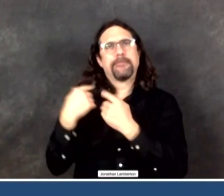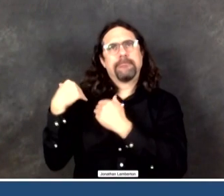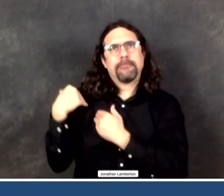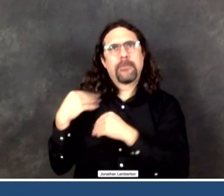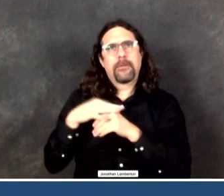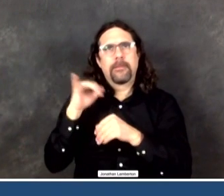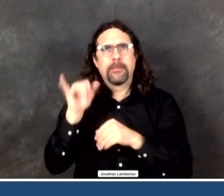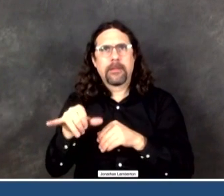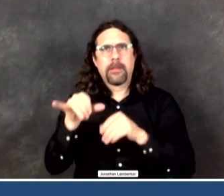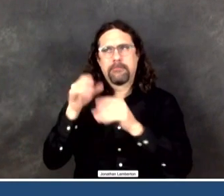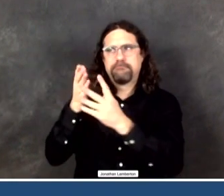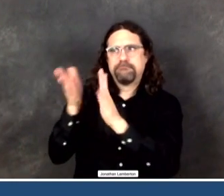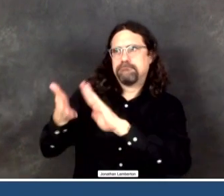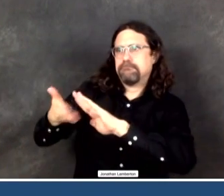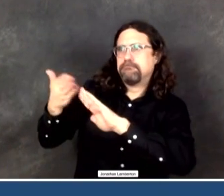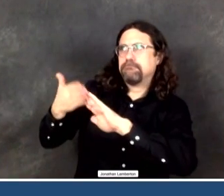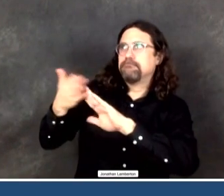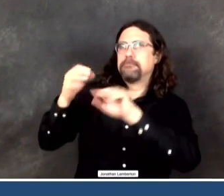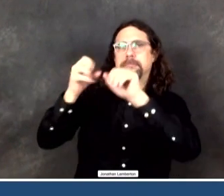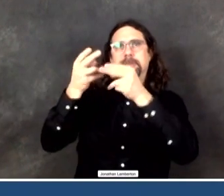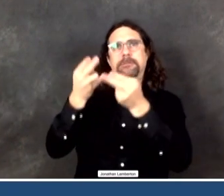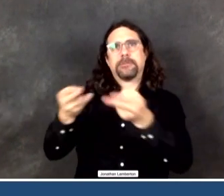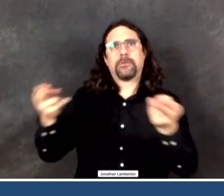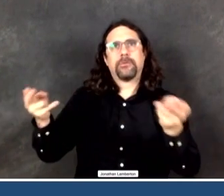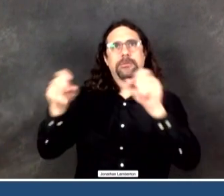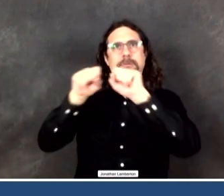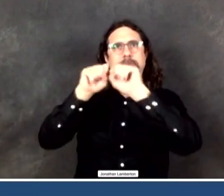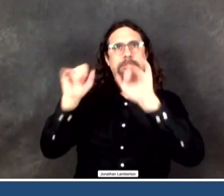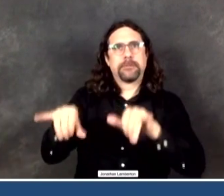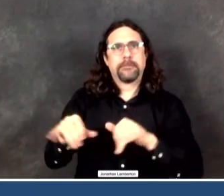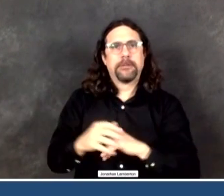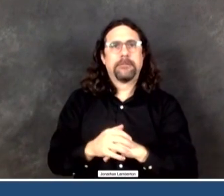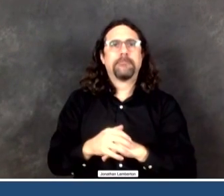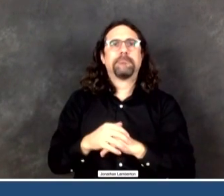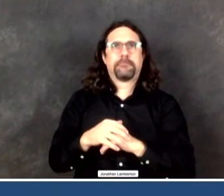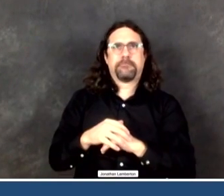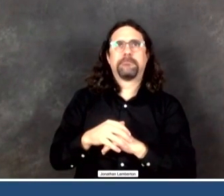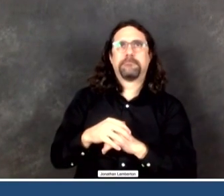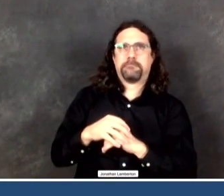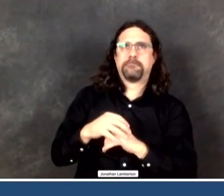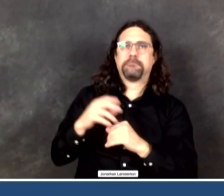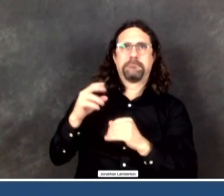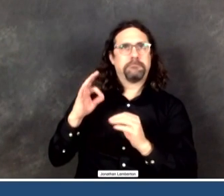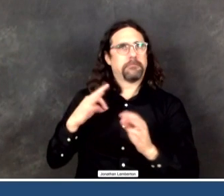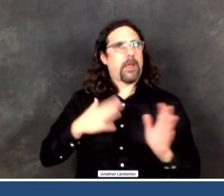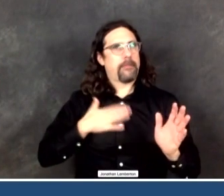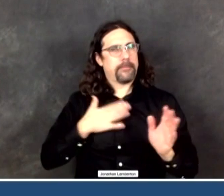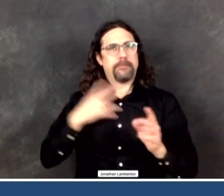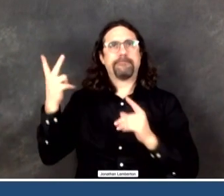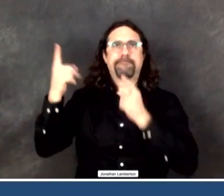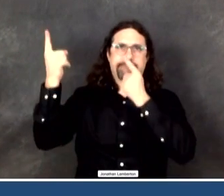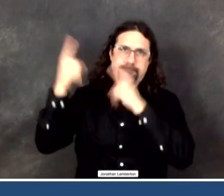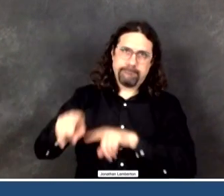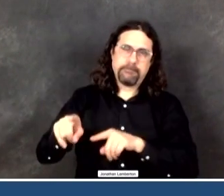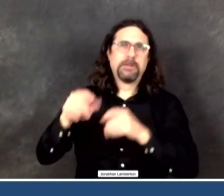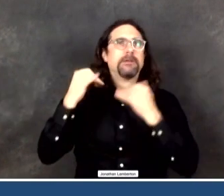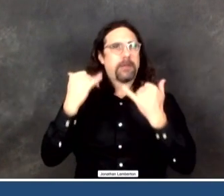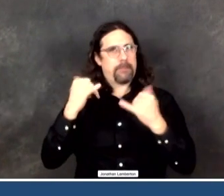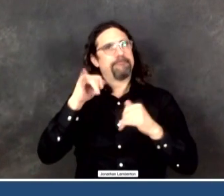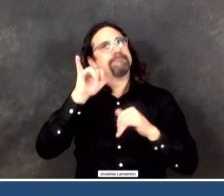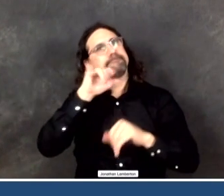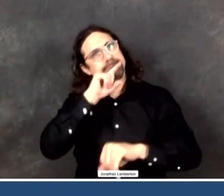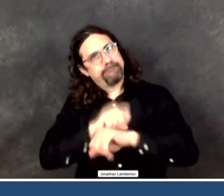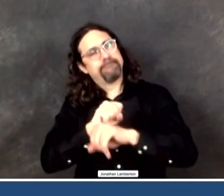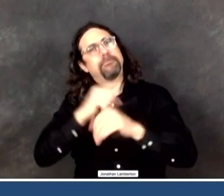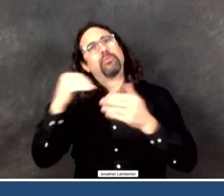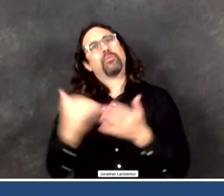we have all agreed on this plan as the best way forward to use hotels to ensure that we can strike the balance and achieve those